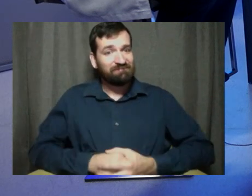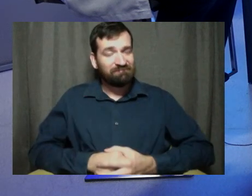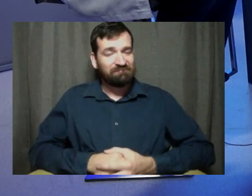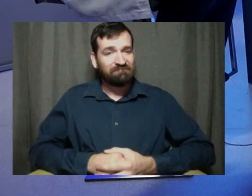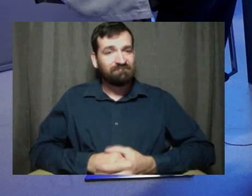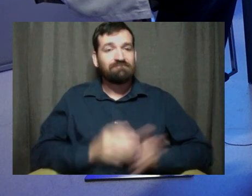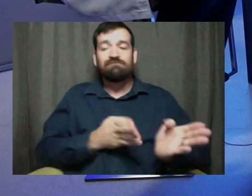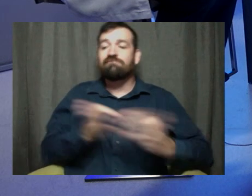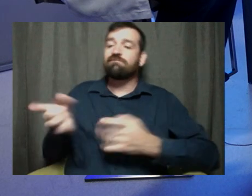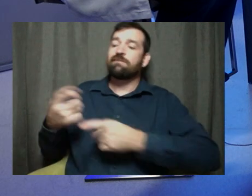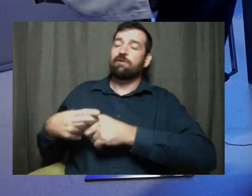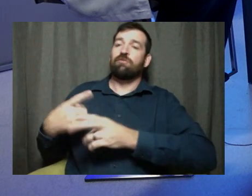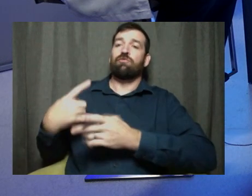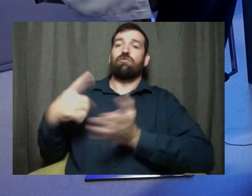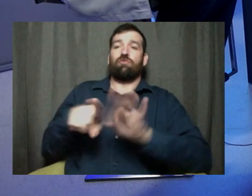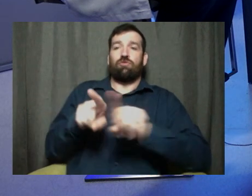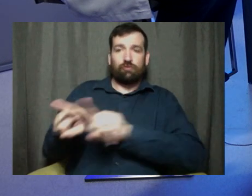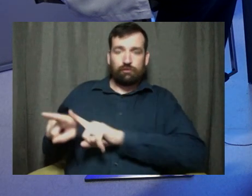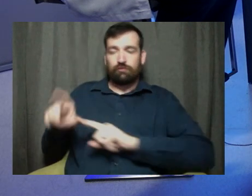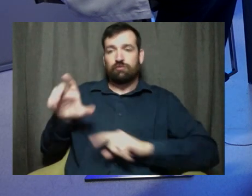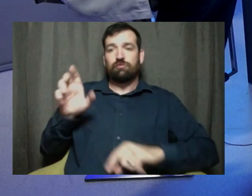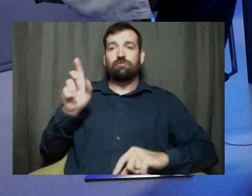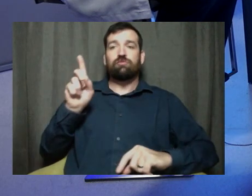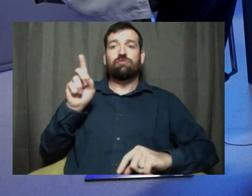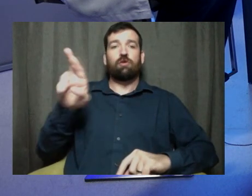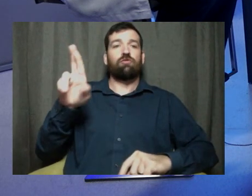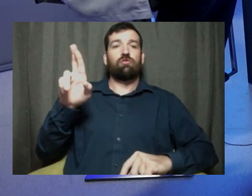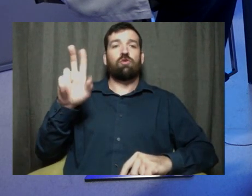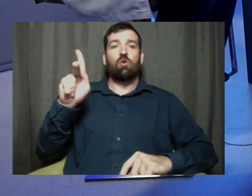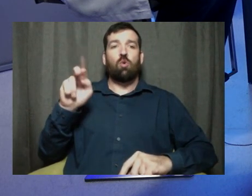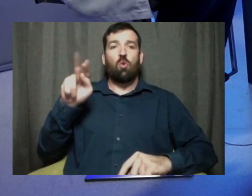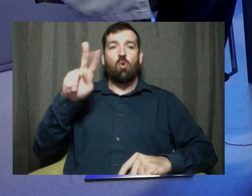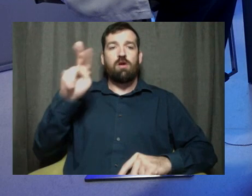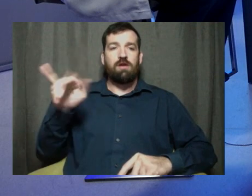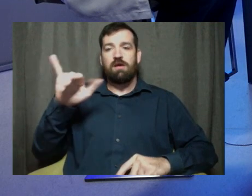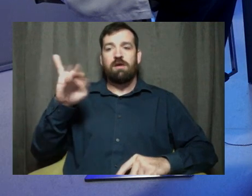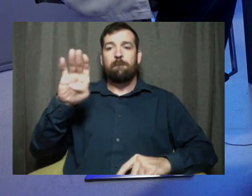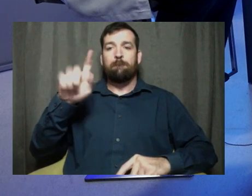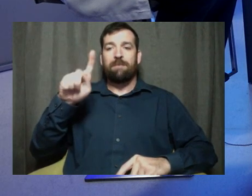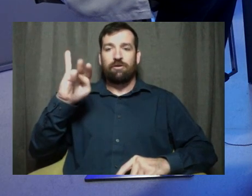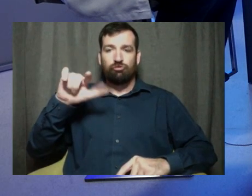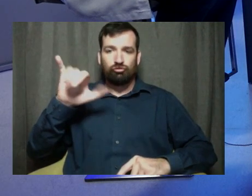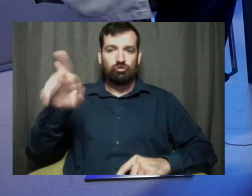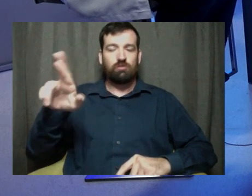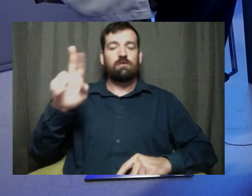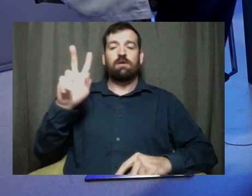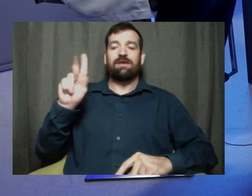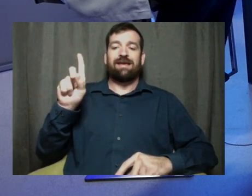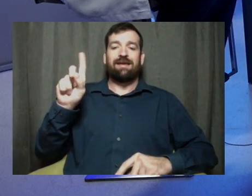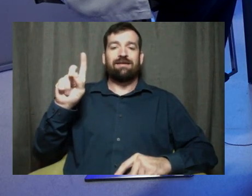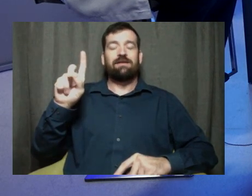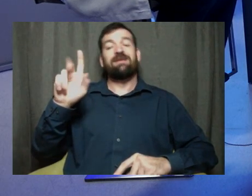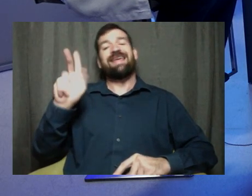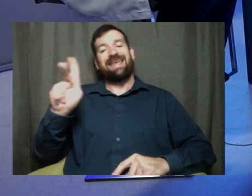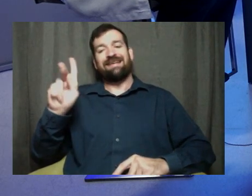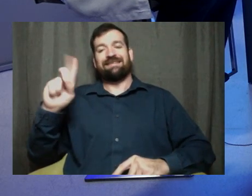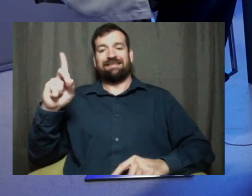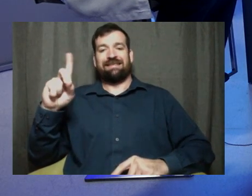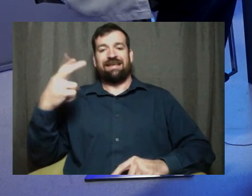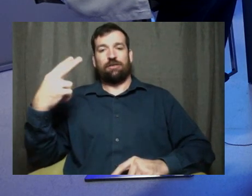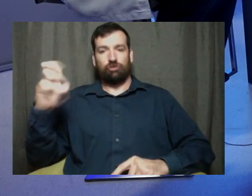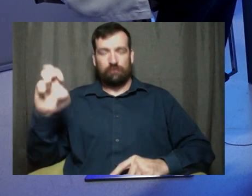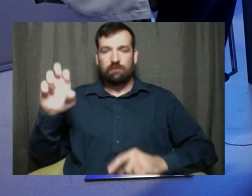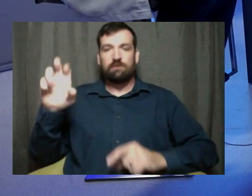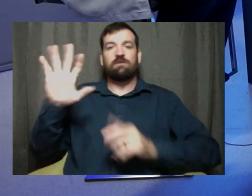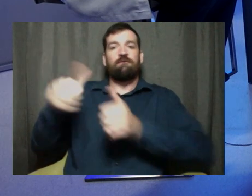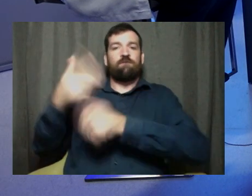also have Dr. Kourtney Bettinger, who is the medical director for the KDHE newborn screening follow-up program and a pediatrician